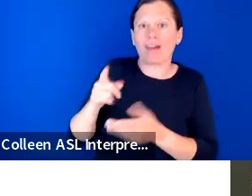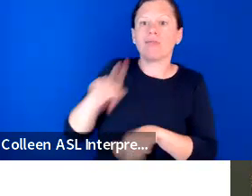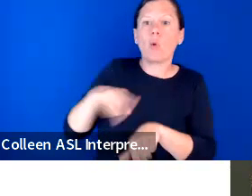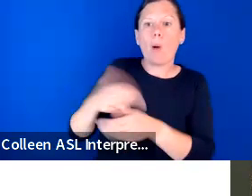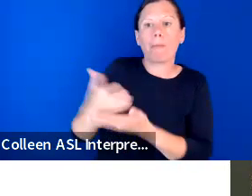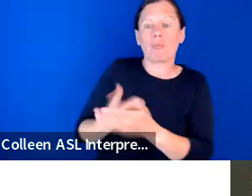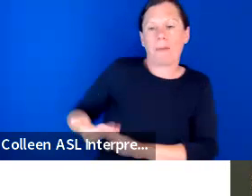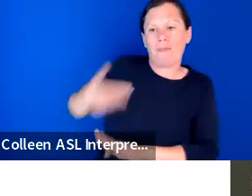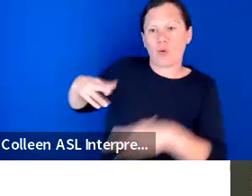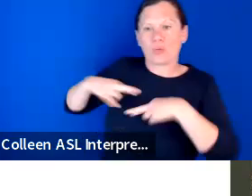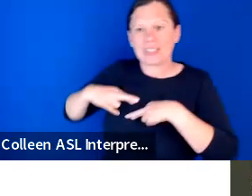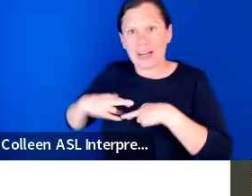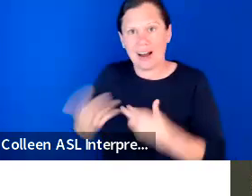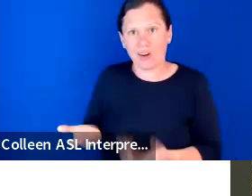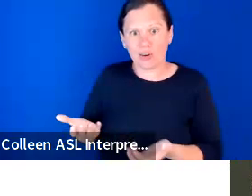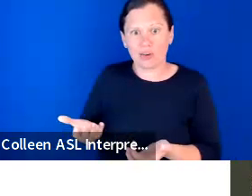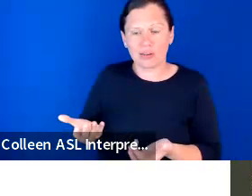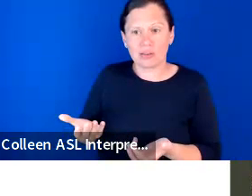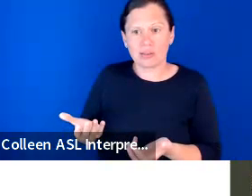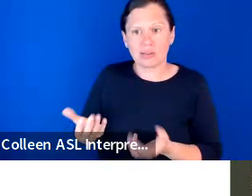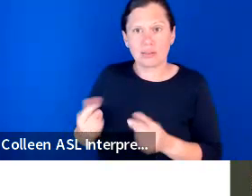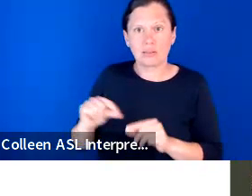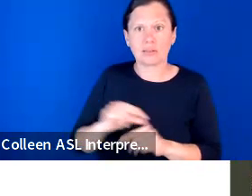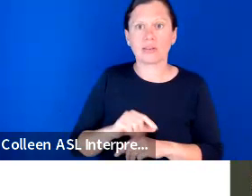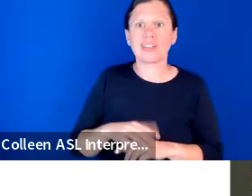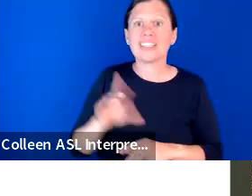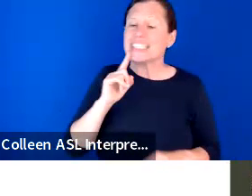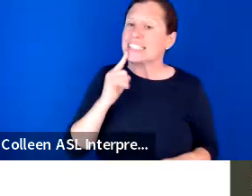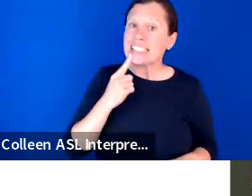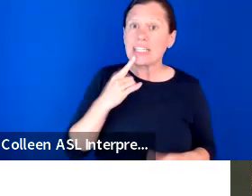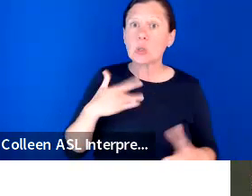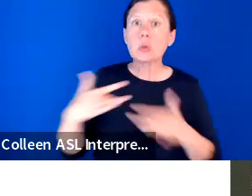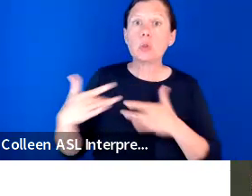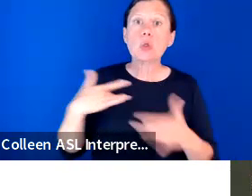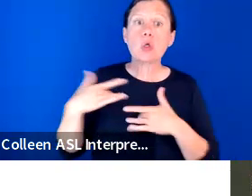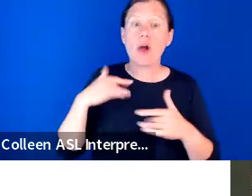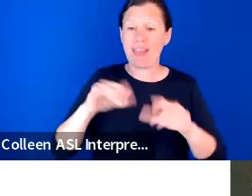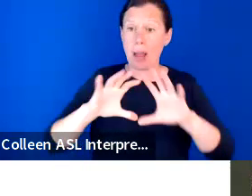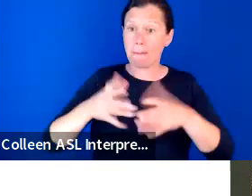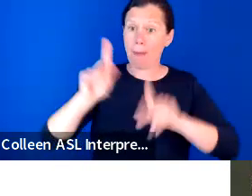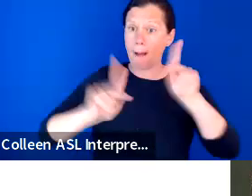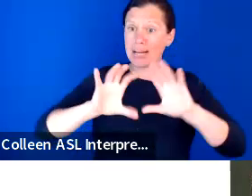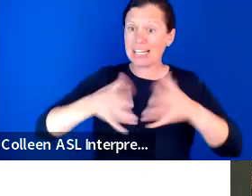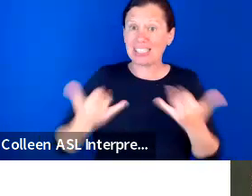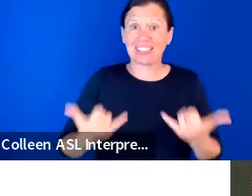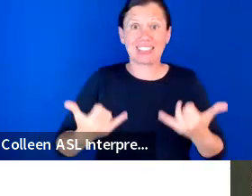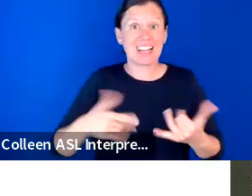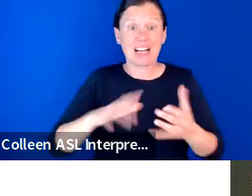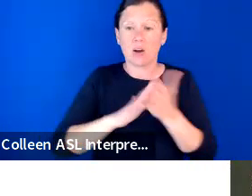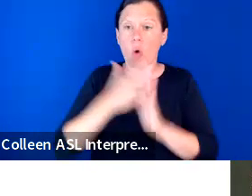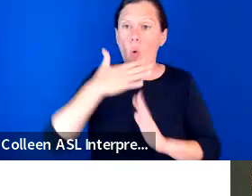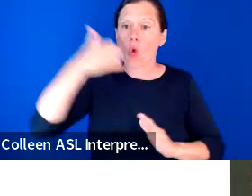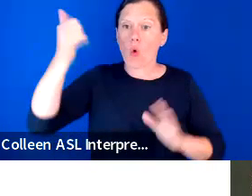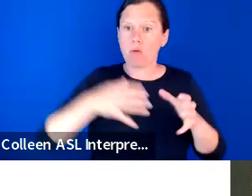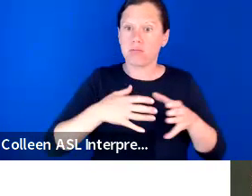This is especially critical because our population is aging rapidly. The number of people age 85 and